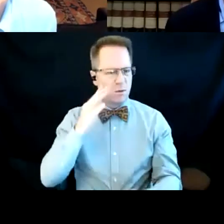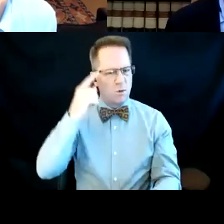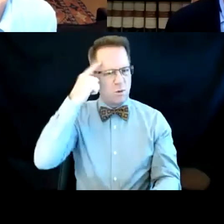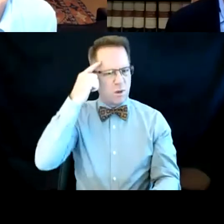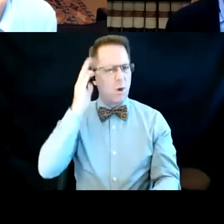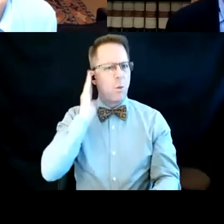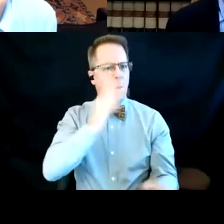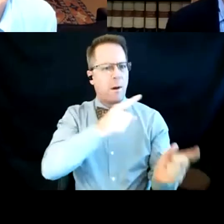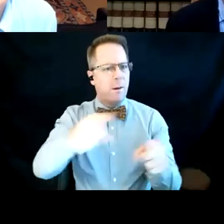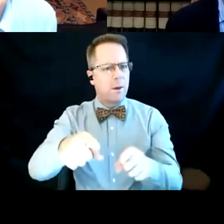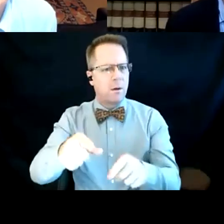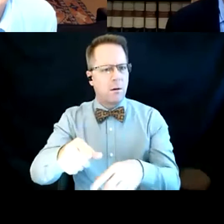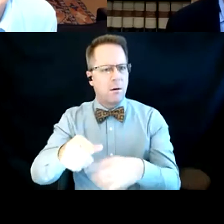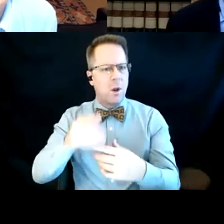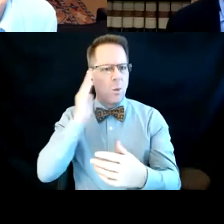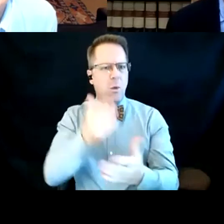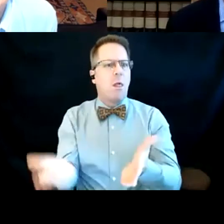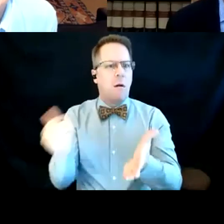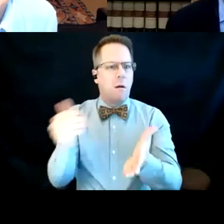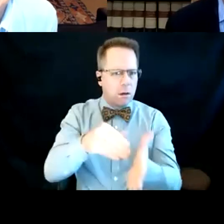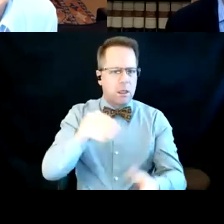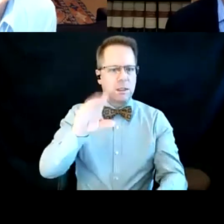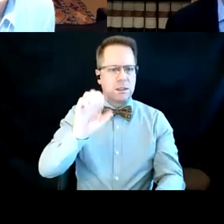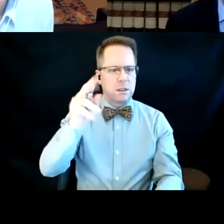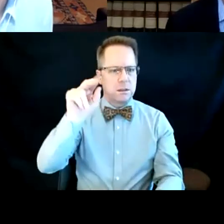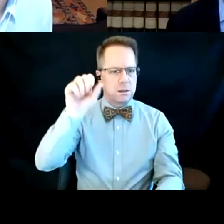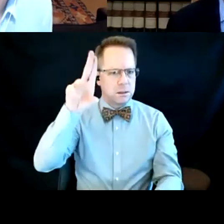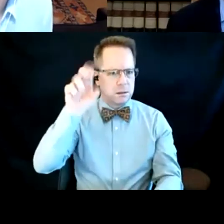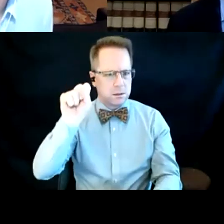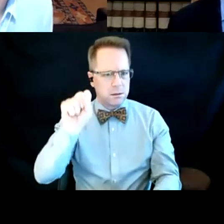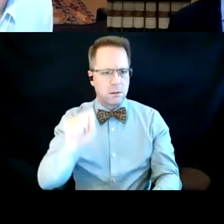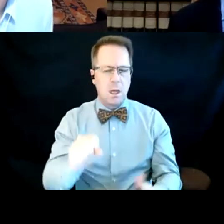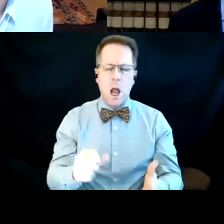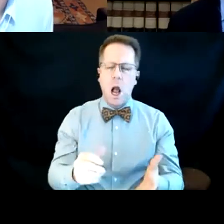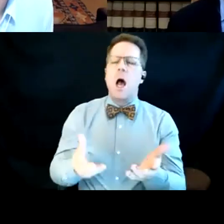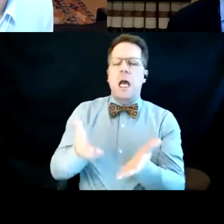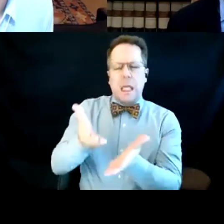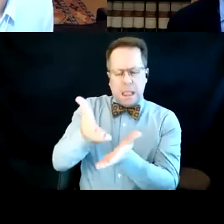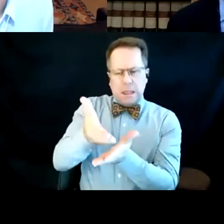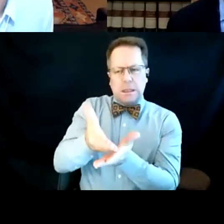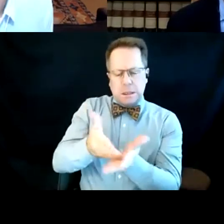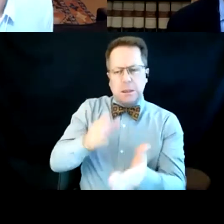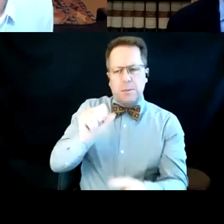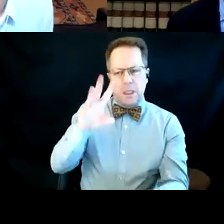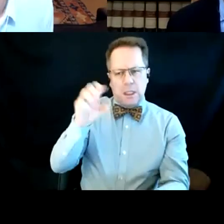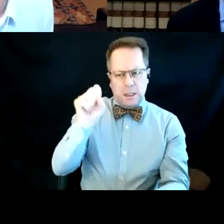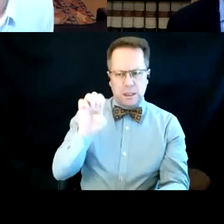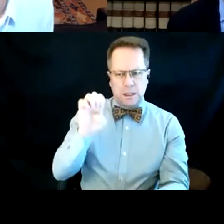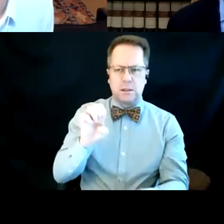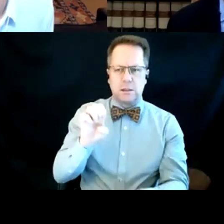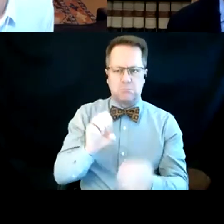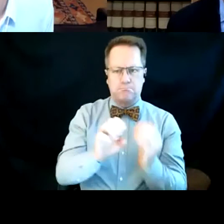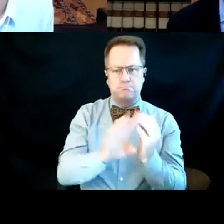get a favorable outcome? There are some cases in the pipeline, not ours, that are asking for some